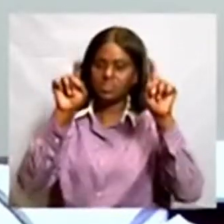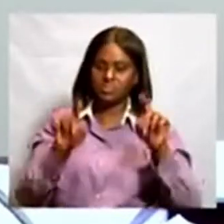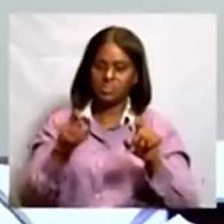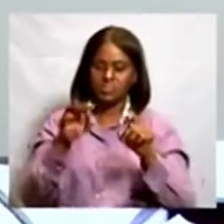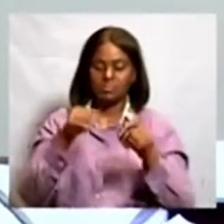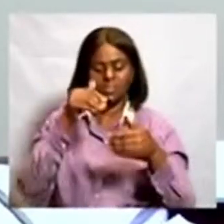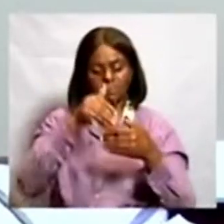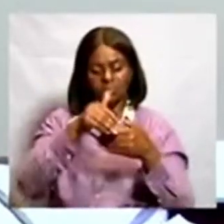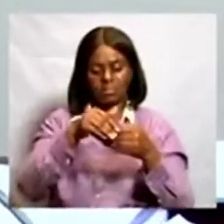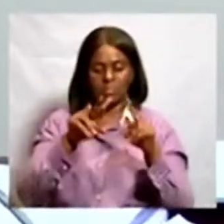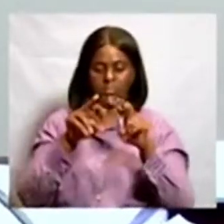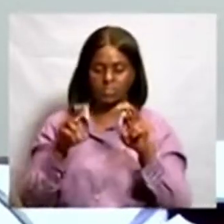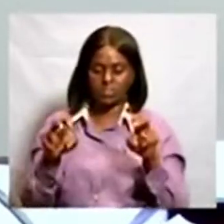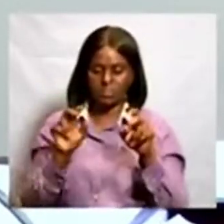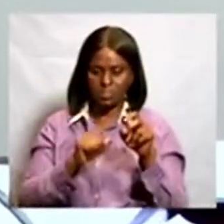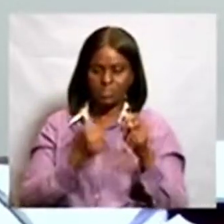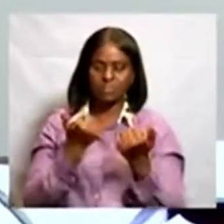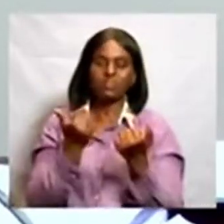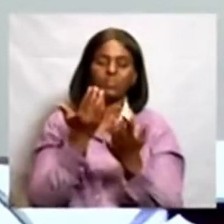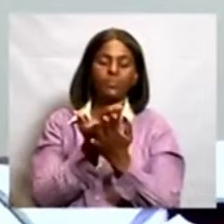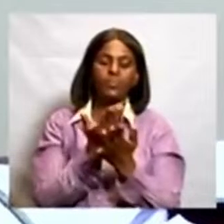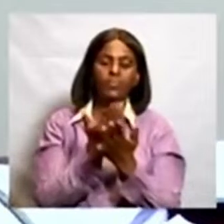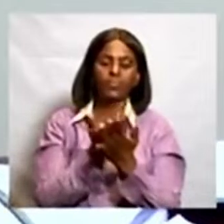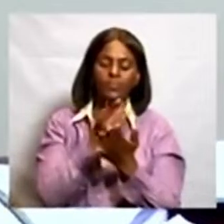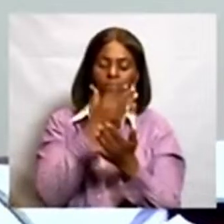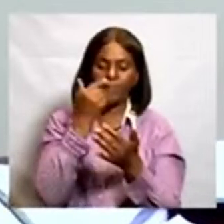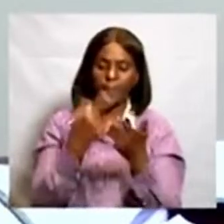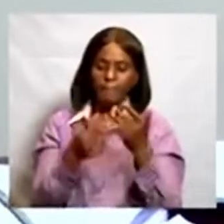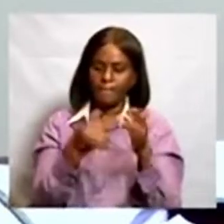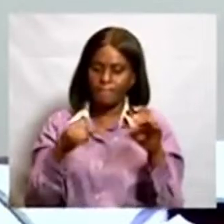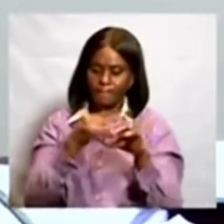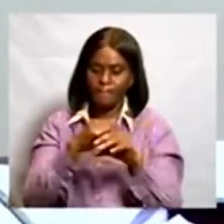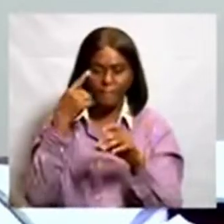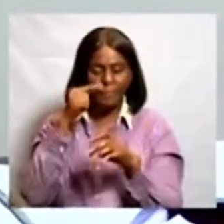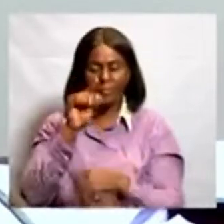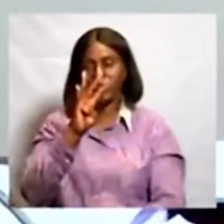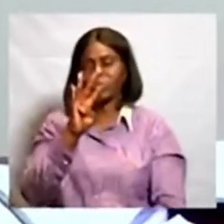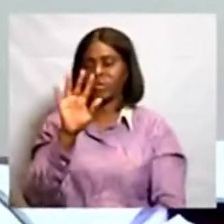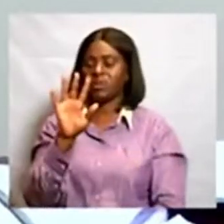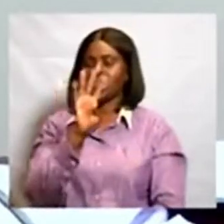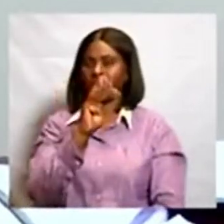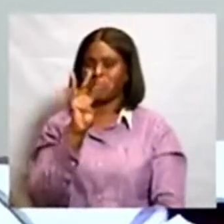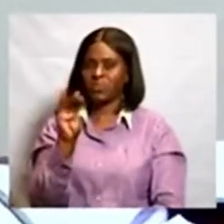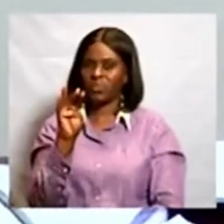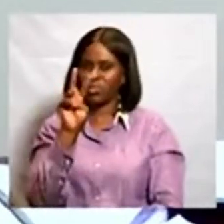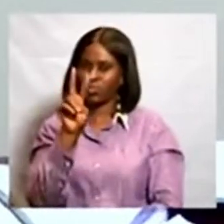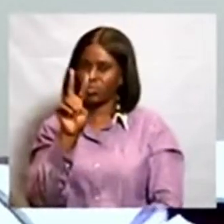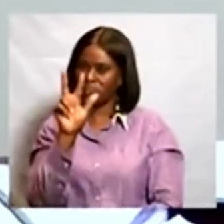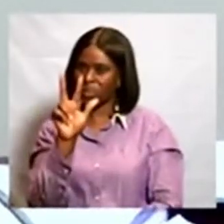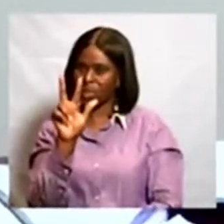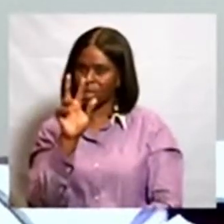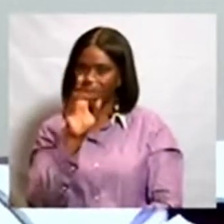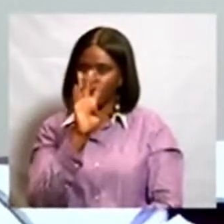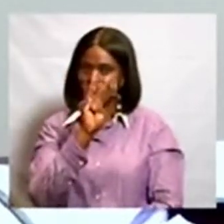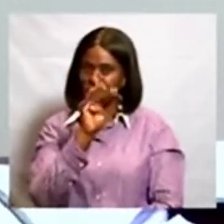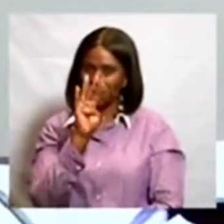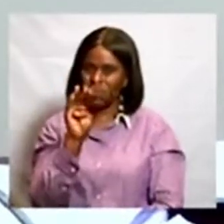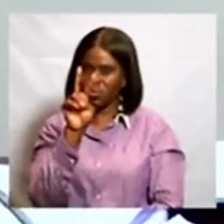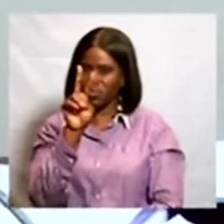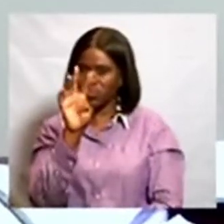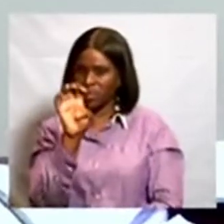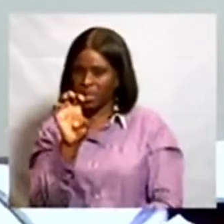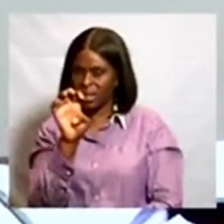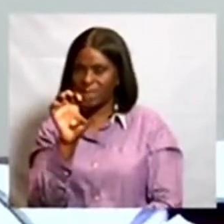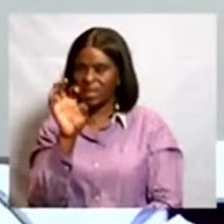verification. And we propose that should be included as 44.2 E and F, and they will read as